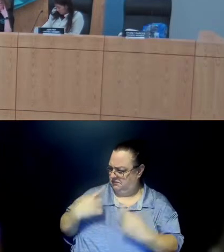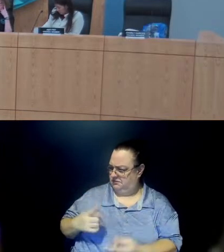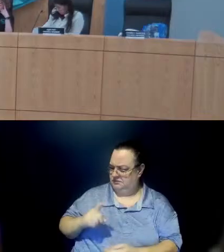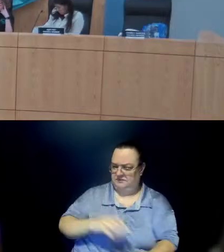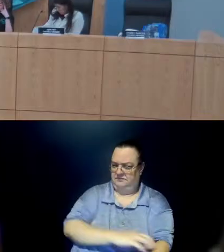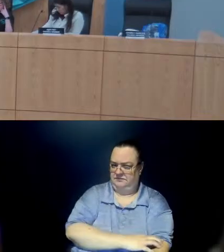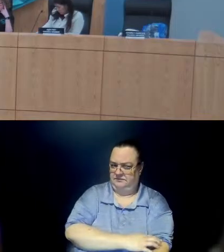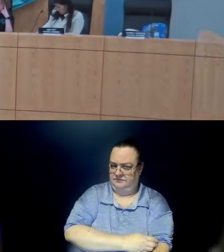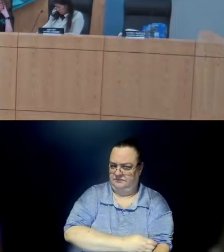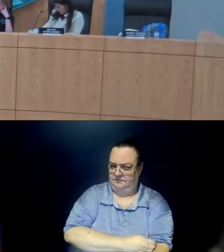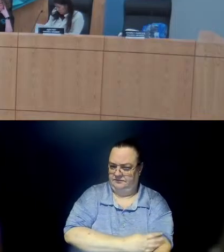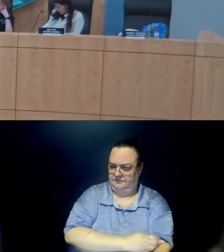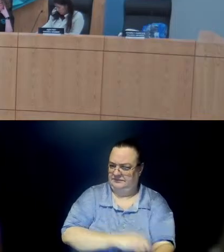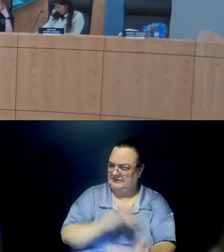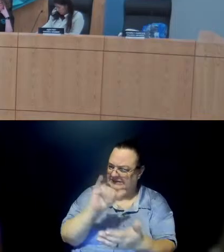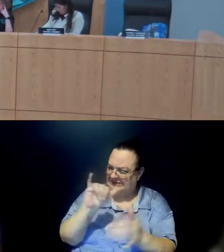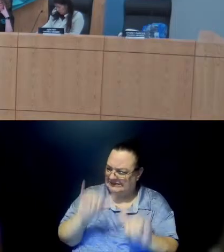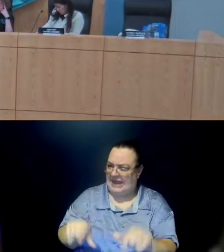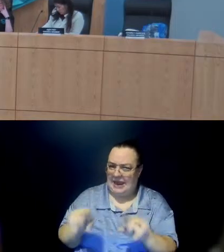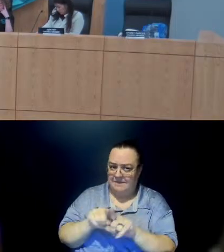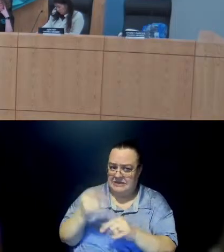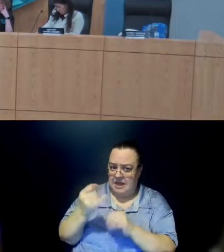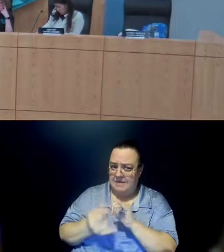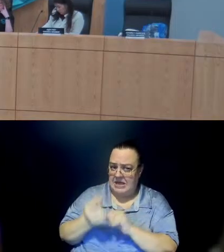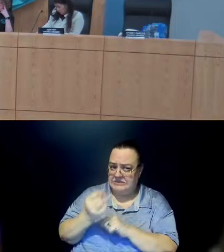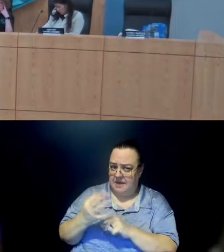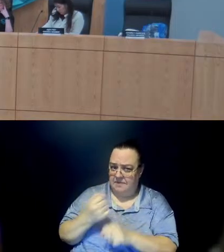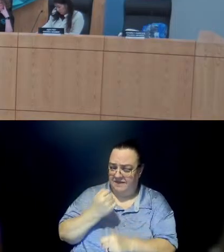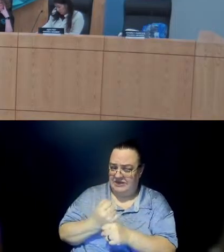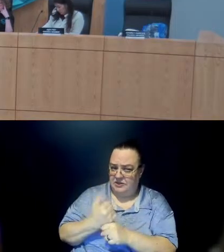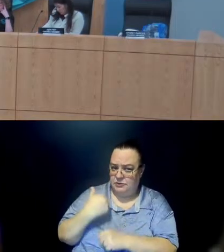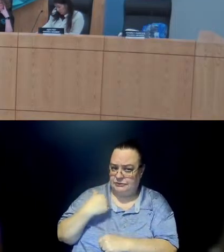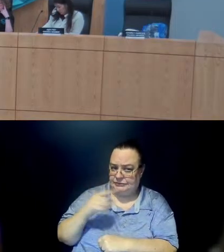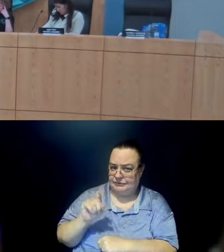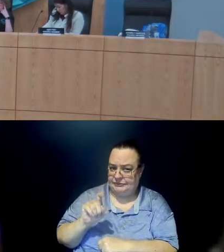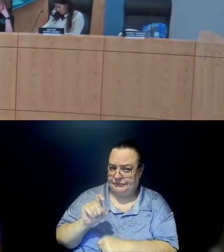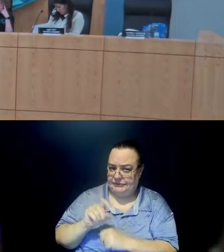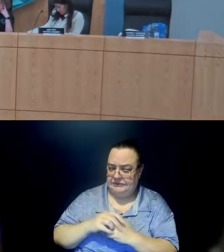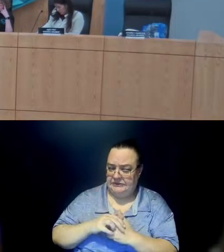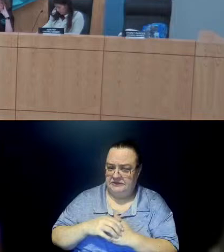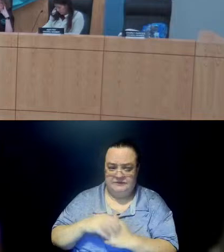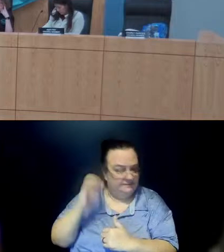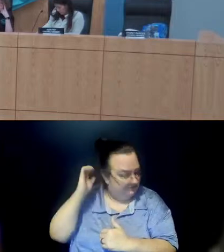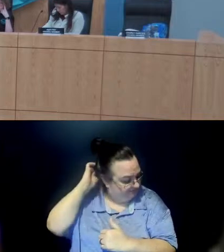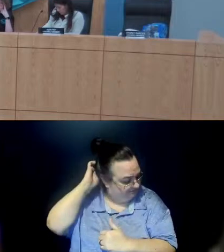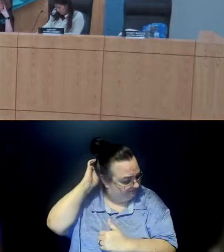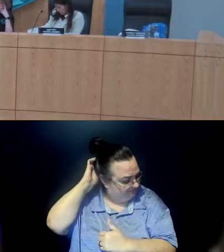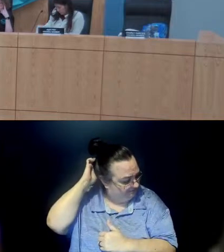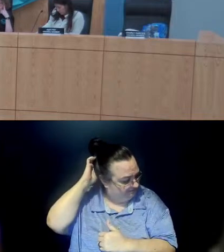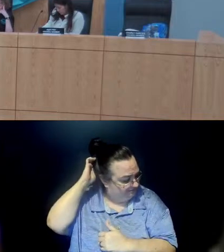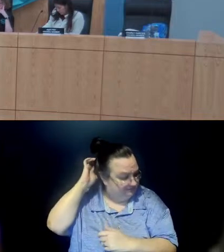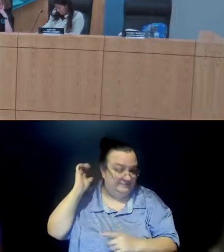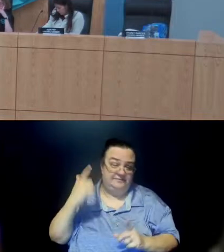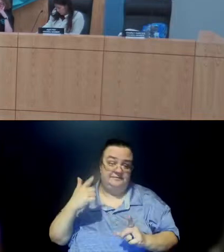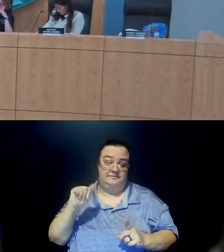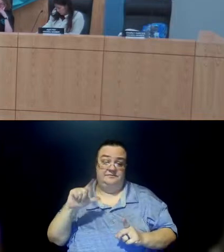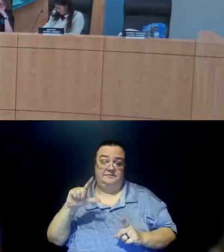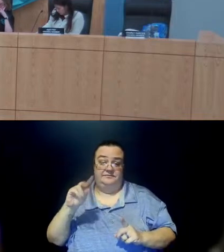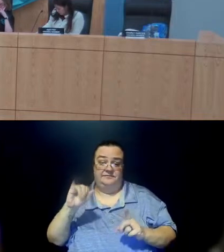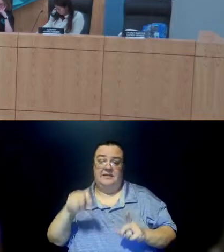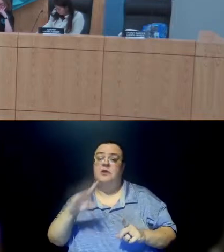same as the last couple of years, or? Diane, can you speak to the tax rate of the